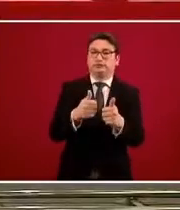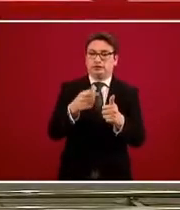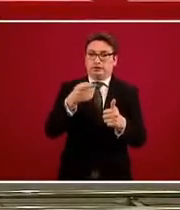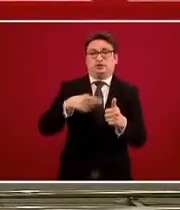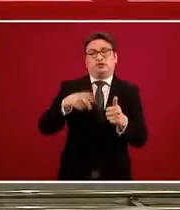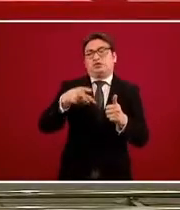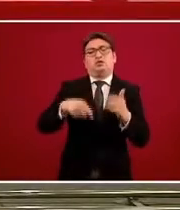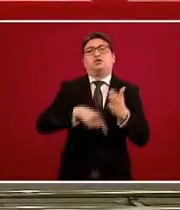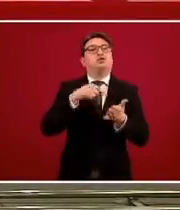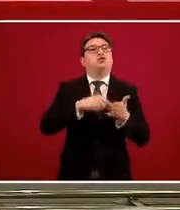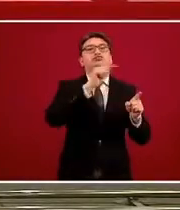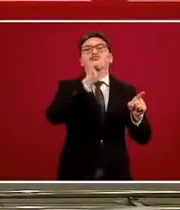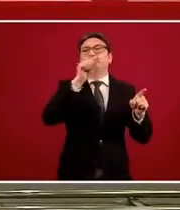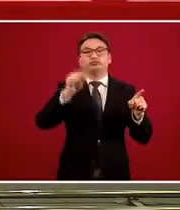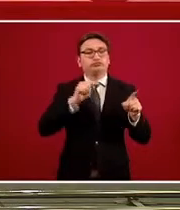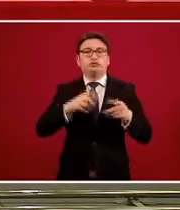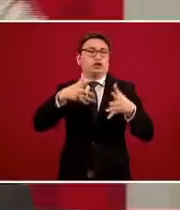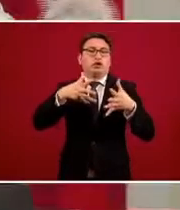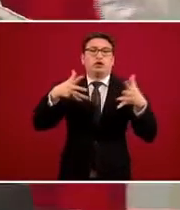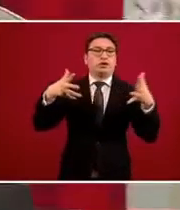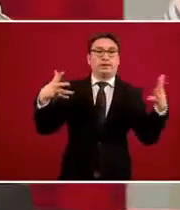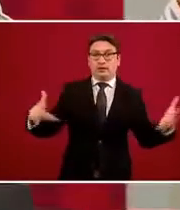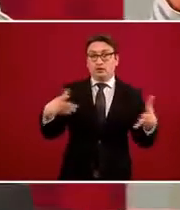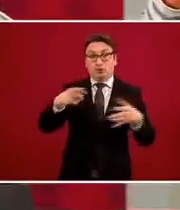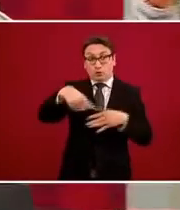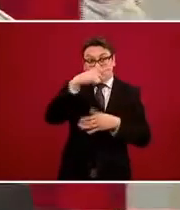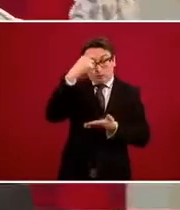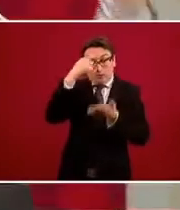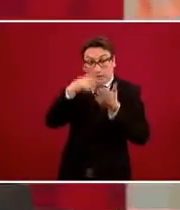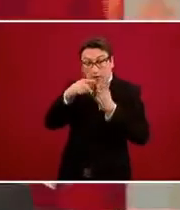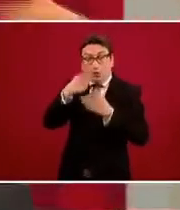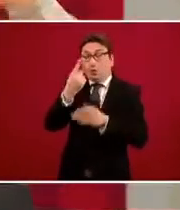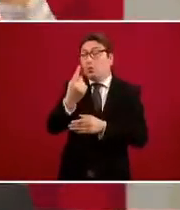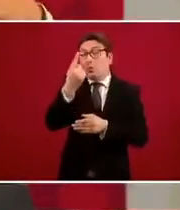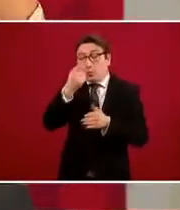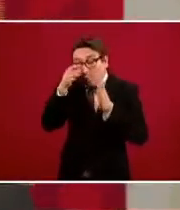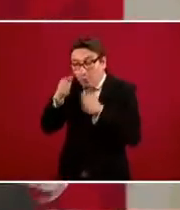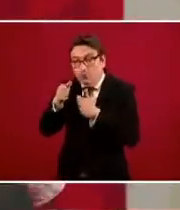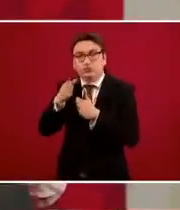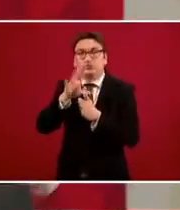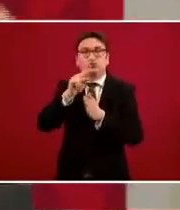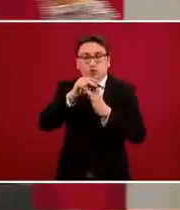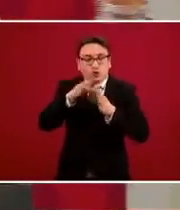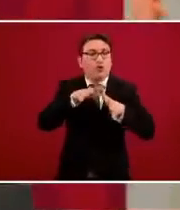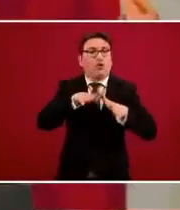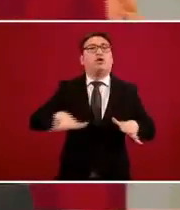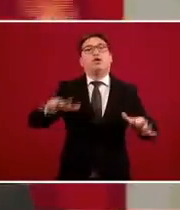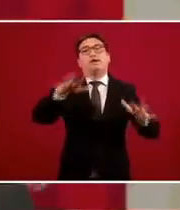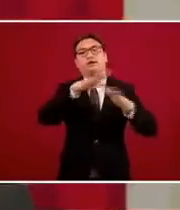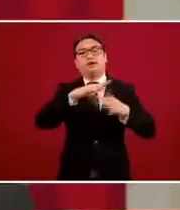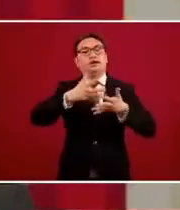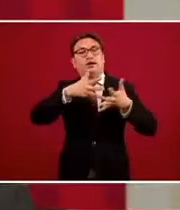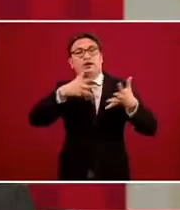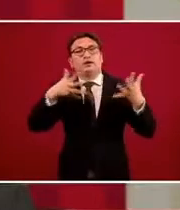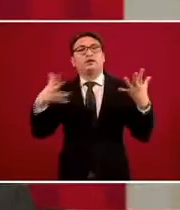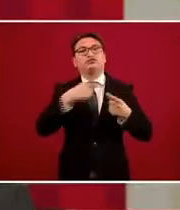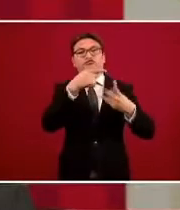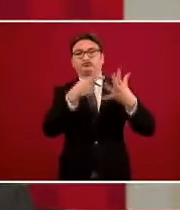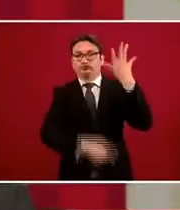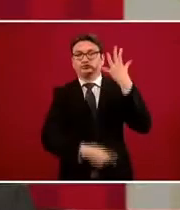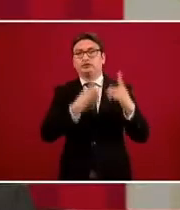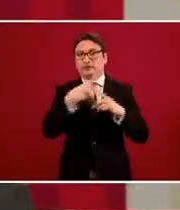City Center, that will be used as a new as a temporary hospital. Every